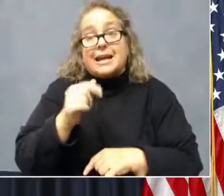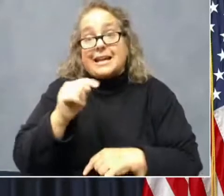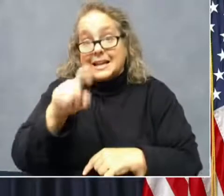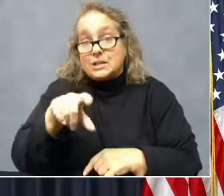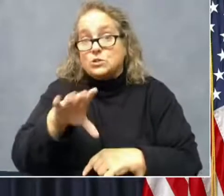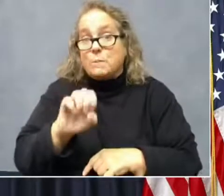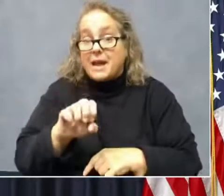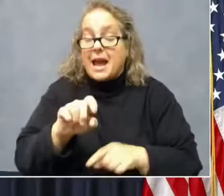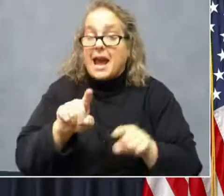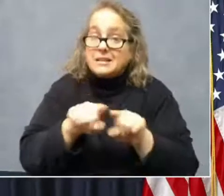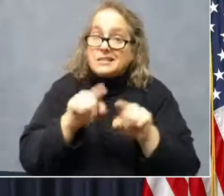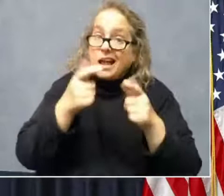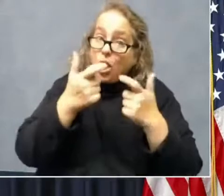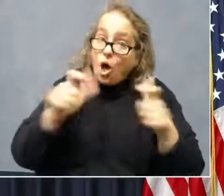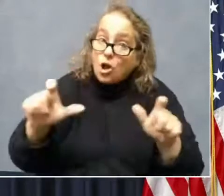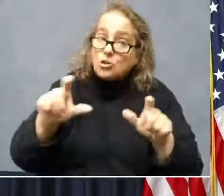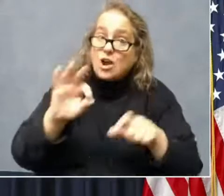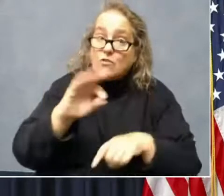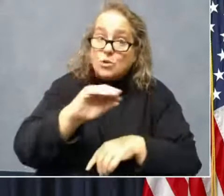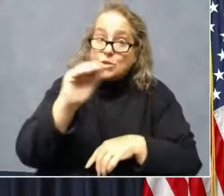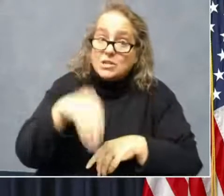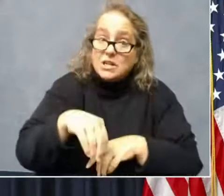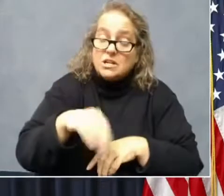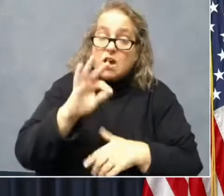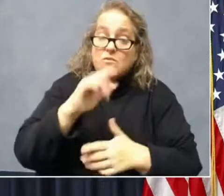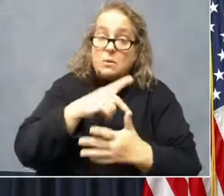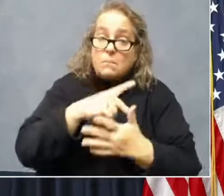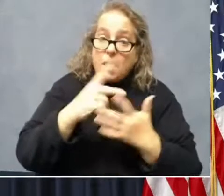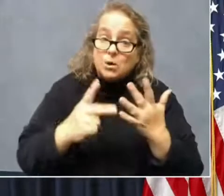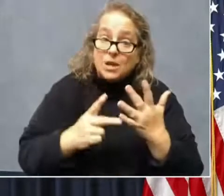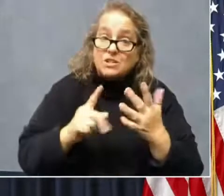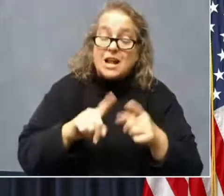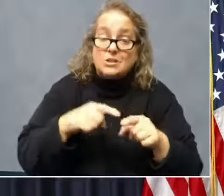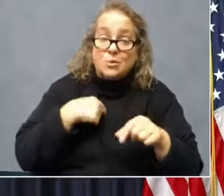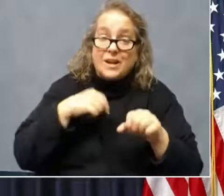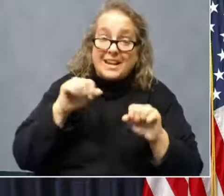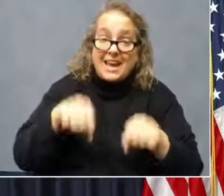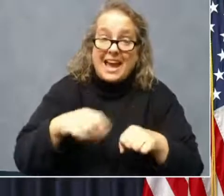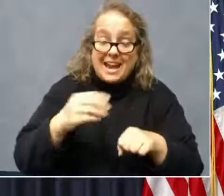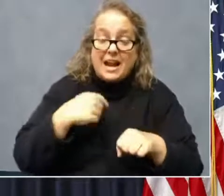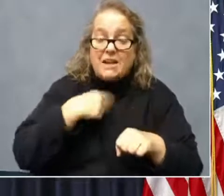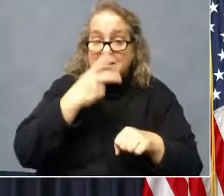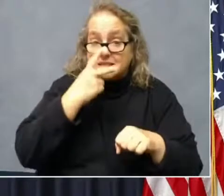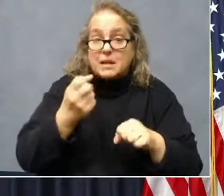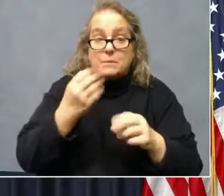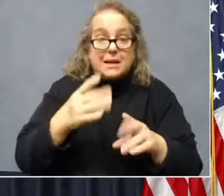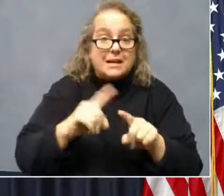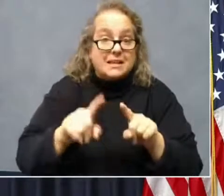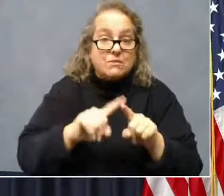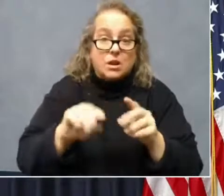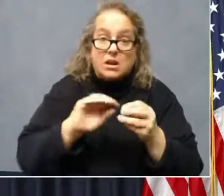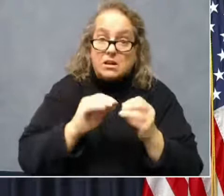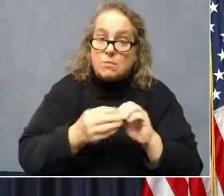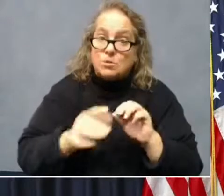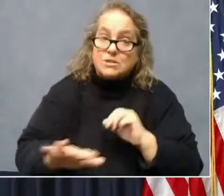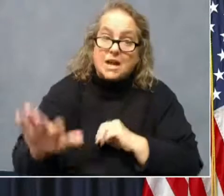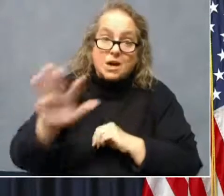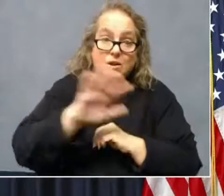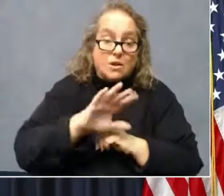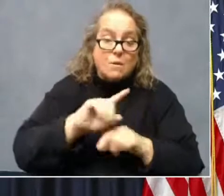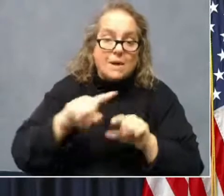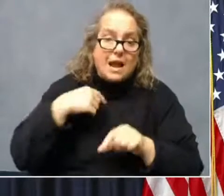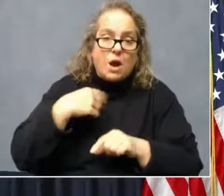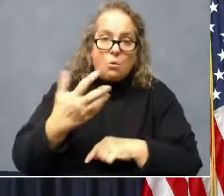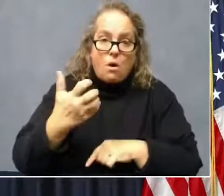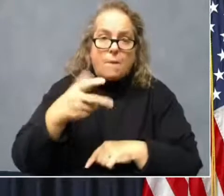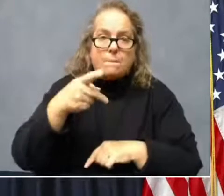of a percentage of the population as we can. And I've seen some different numbers out there, but I want public health to be able